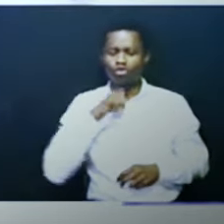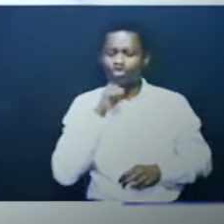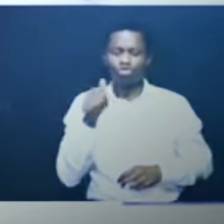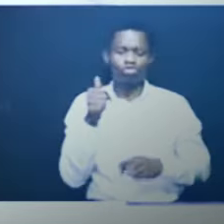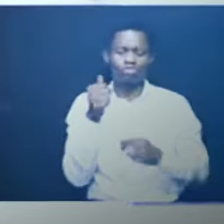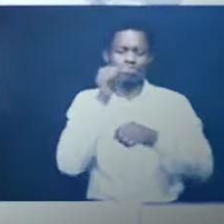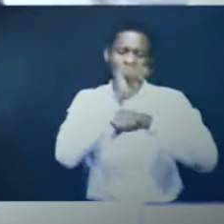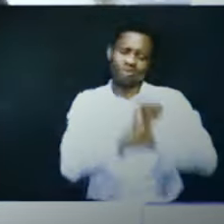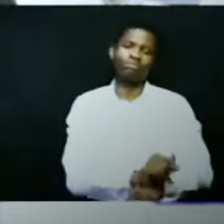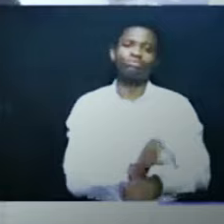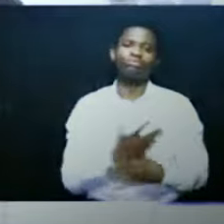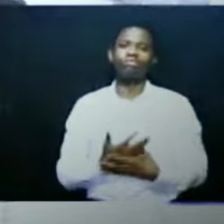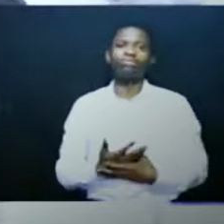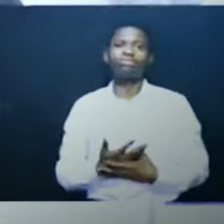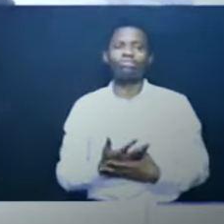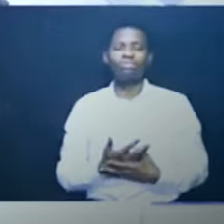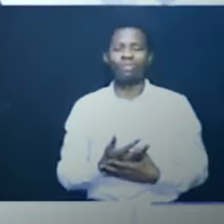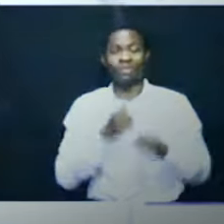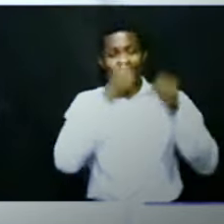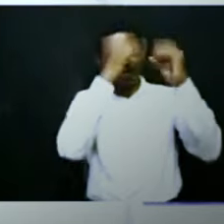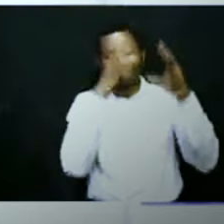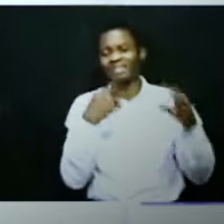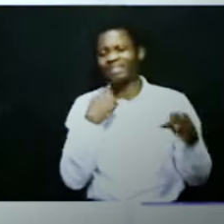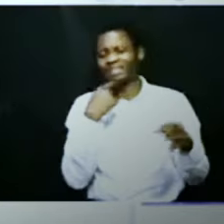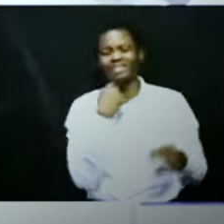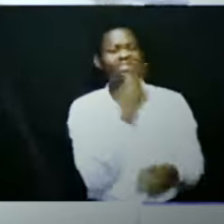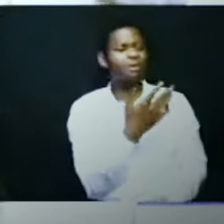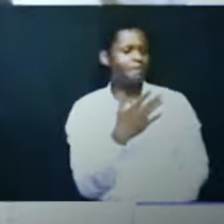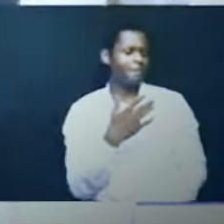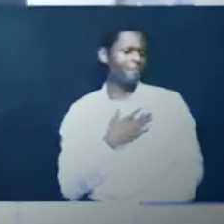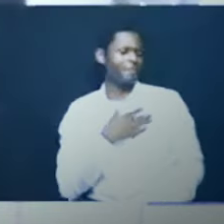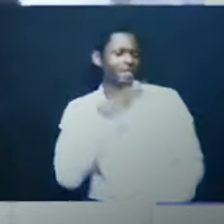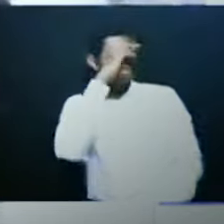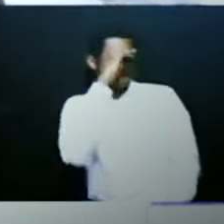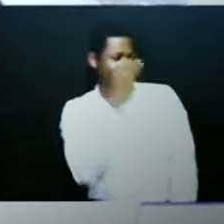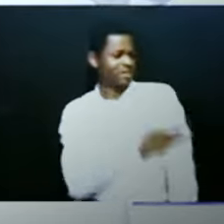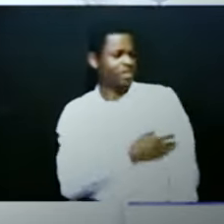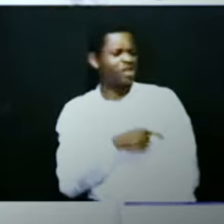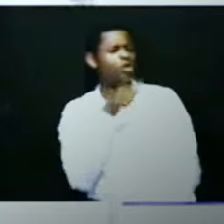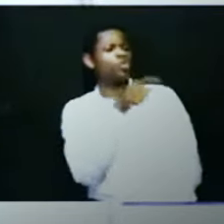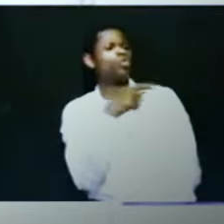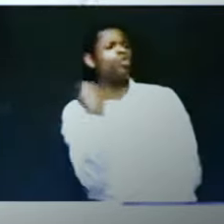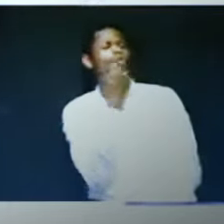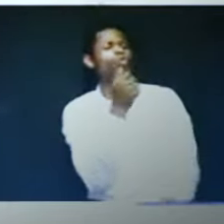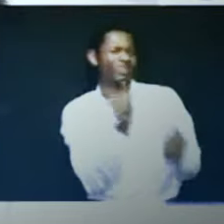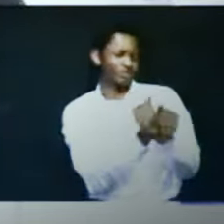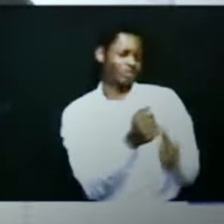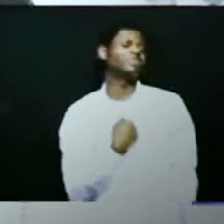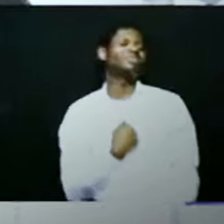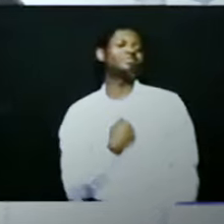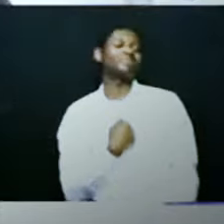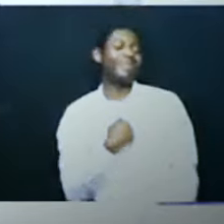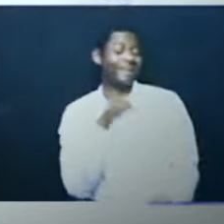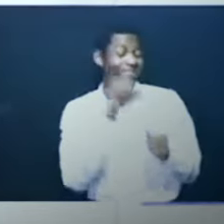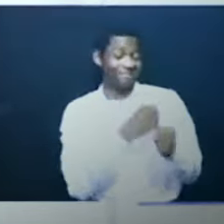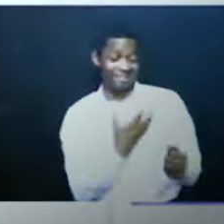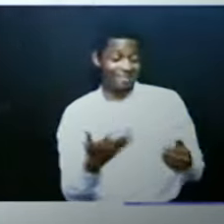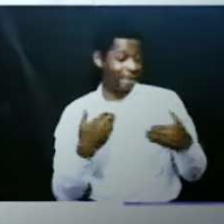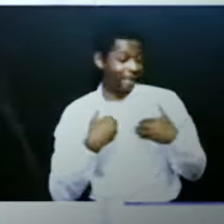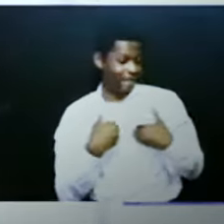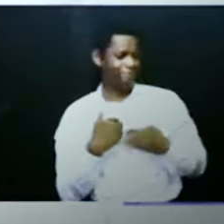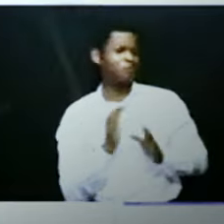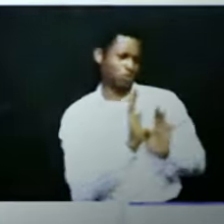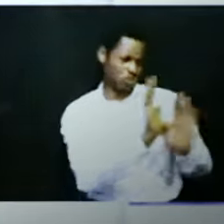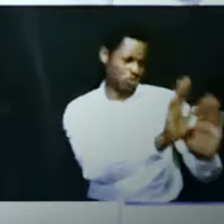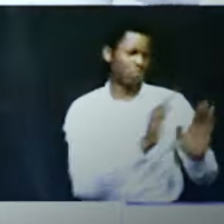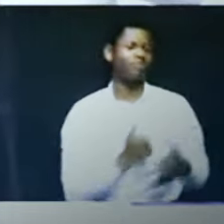slaves. The father said, "My son, you are always with me, and all that I have is